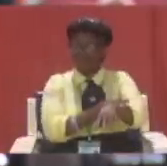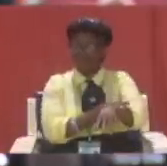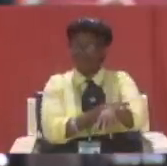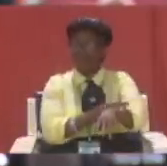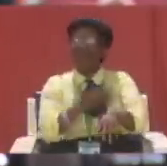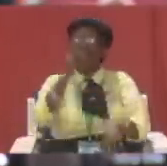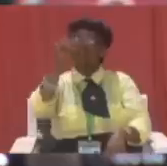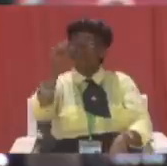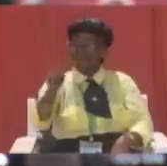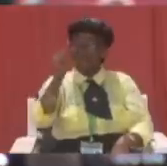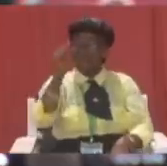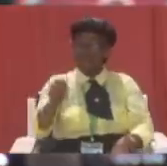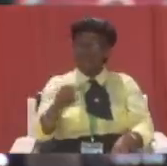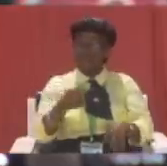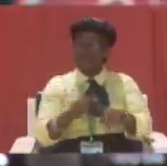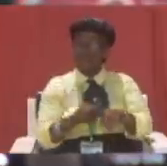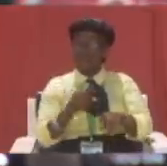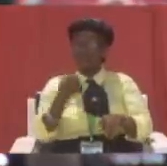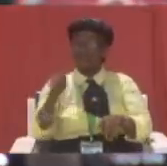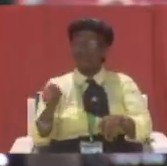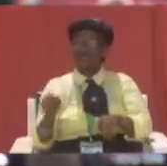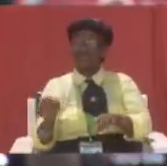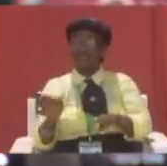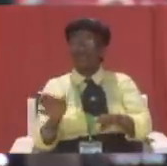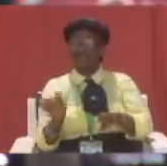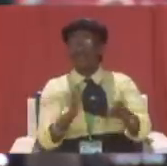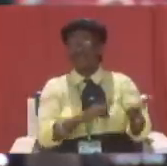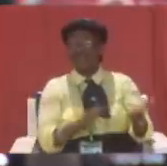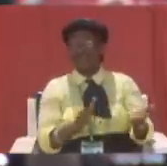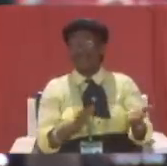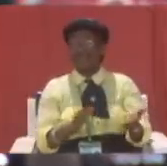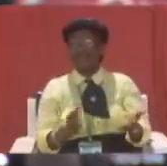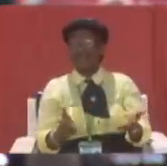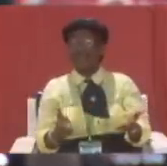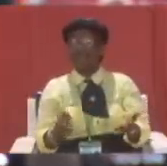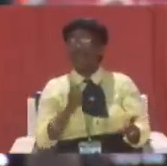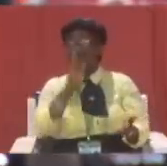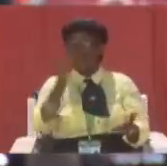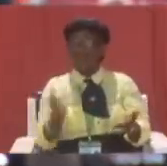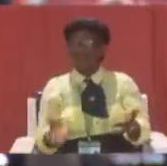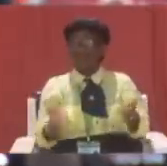testimonies of the dead being raised, etc., etc.